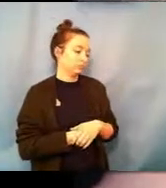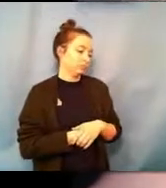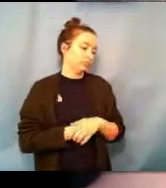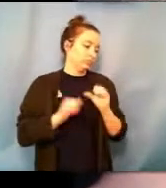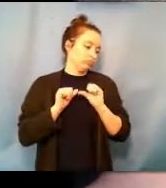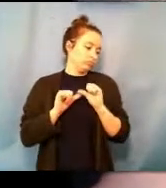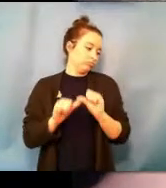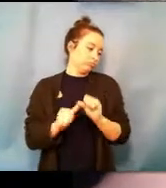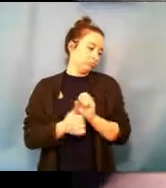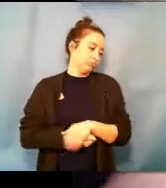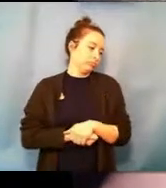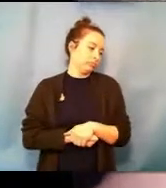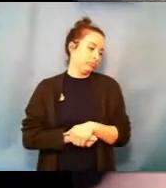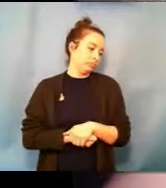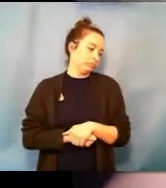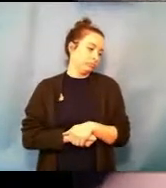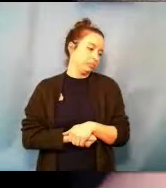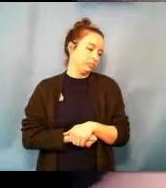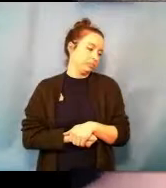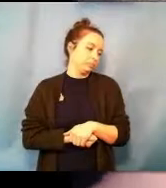Let's keep going.